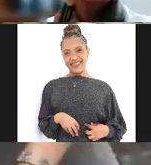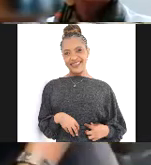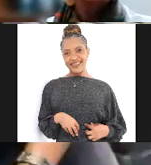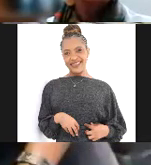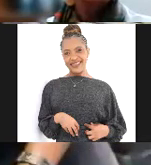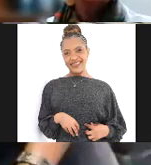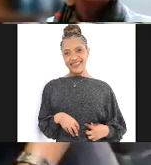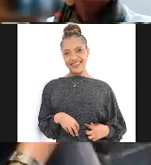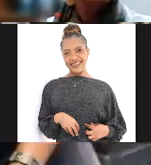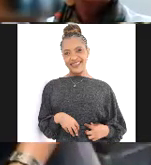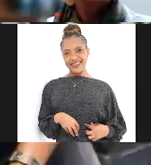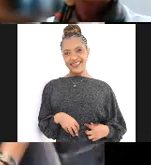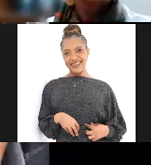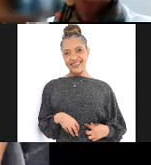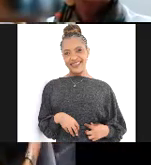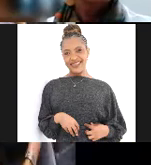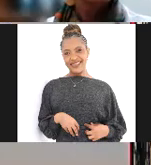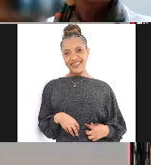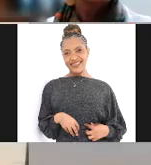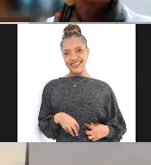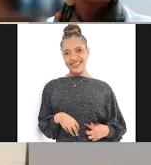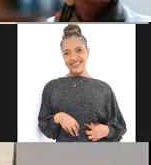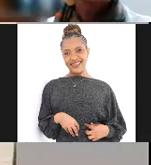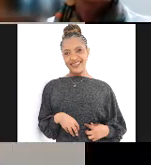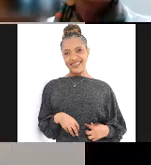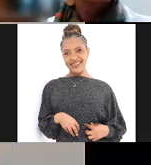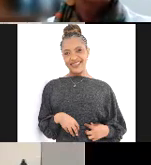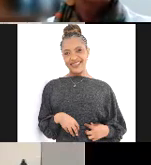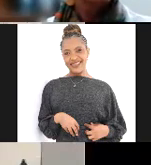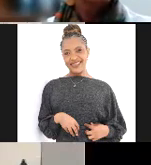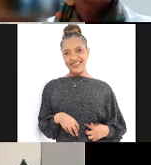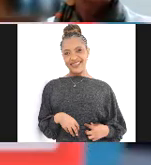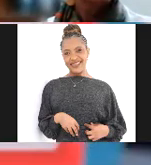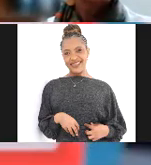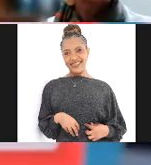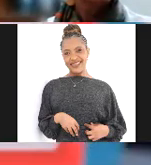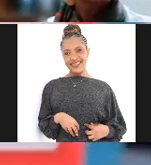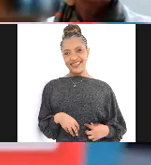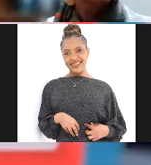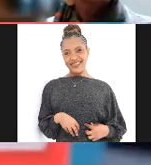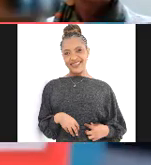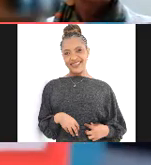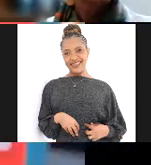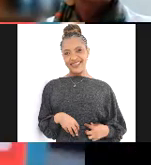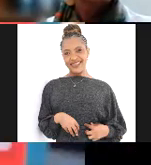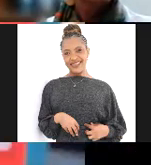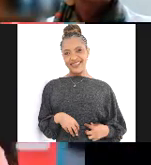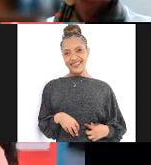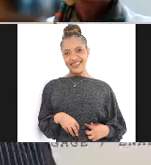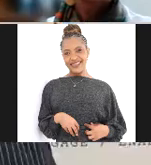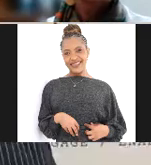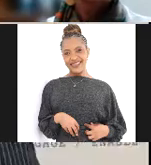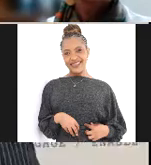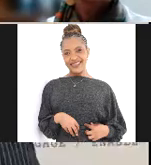of BE in companies. We have seen how it has actually paid off, how the landscape has